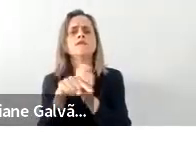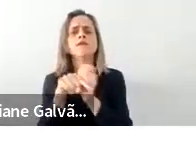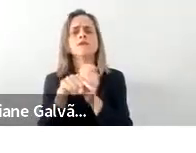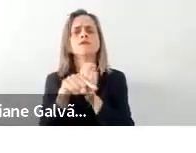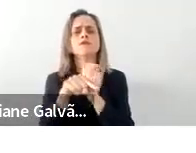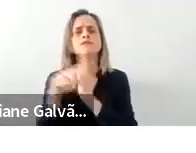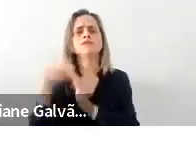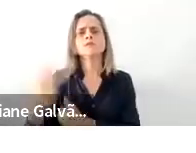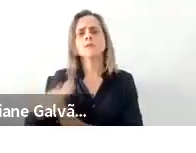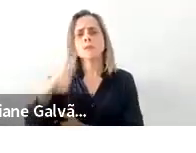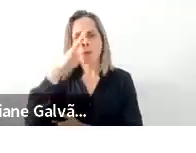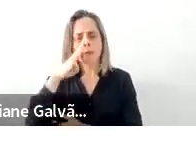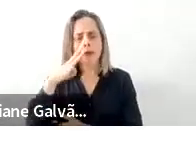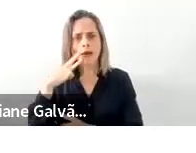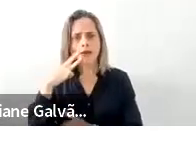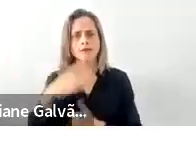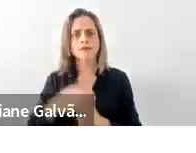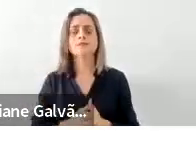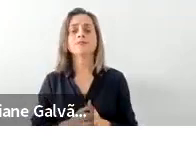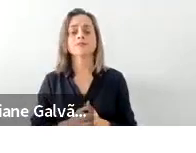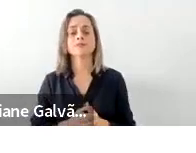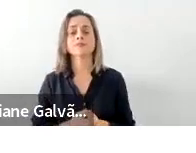As we know, Vygotsky himself